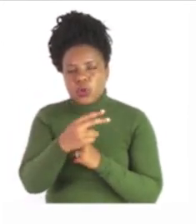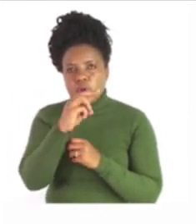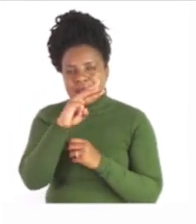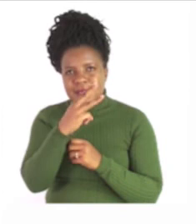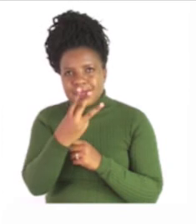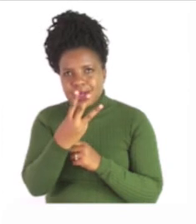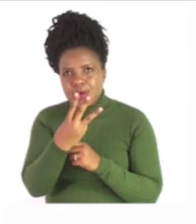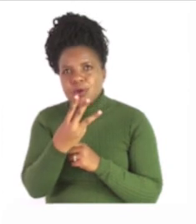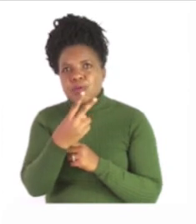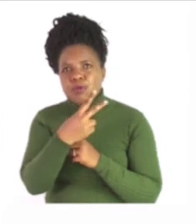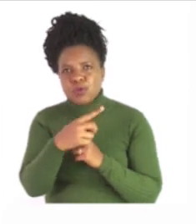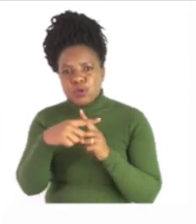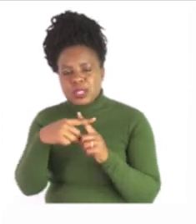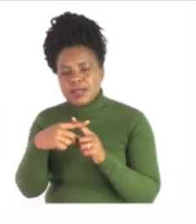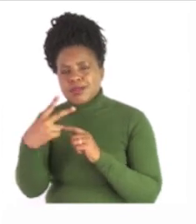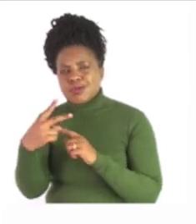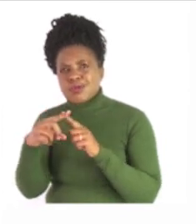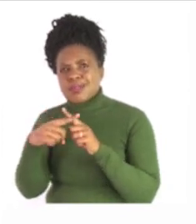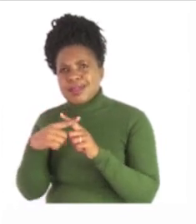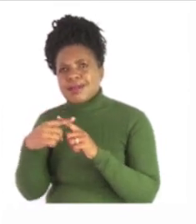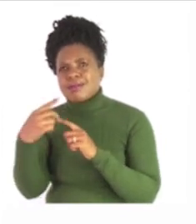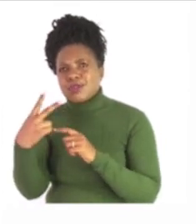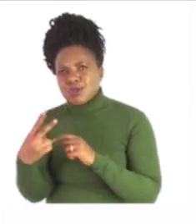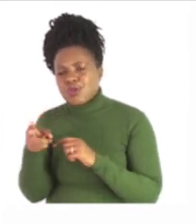8. 3 cube gives you 27. 4